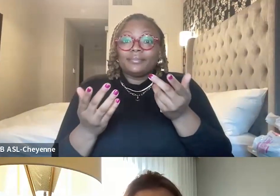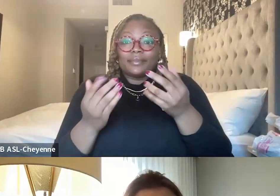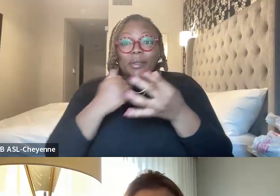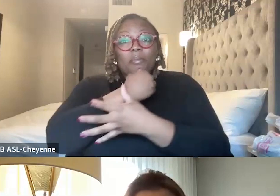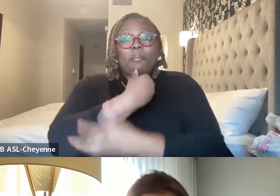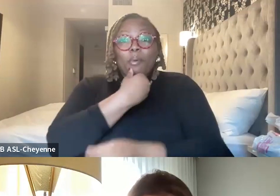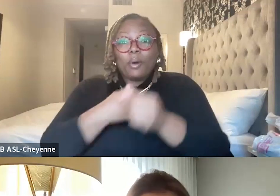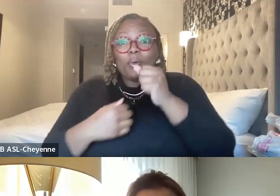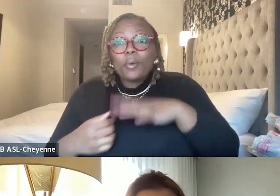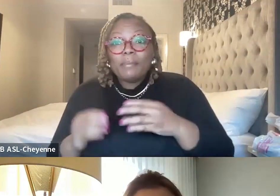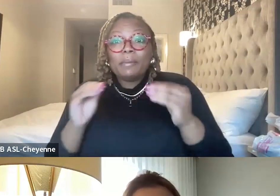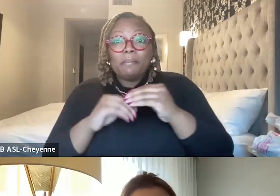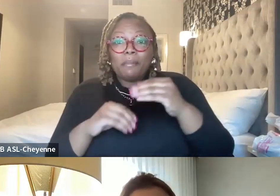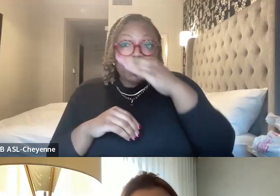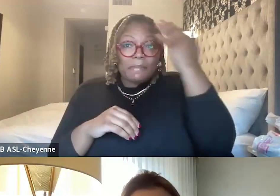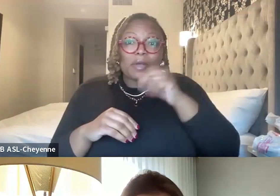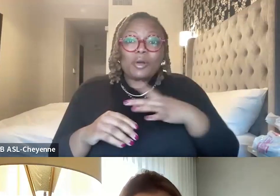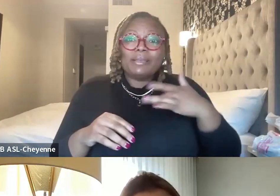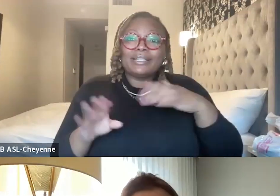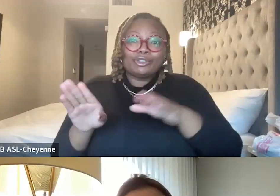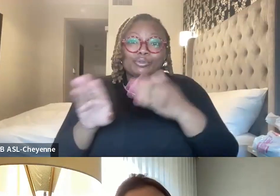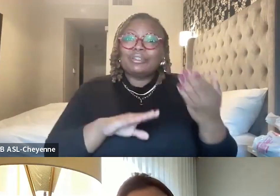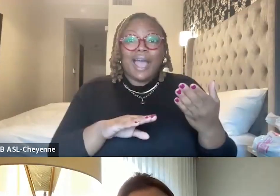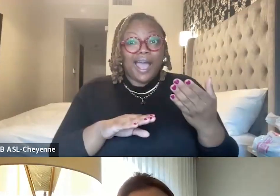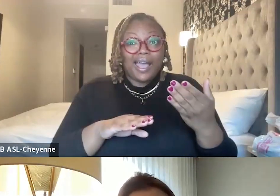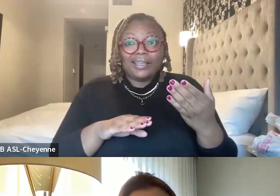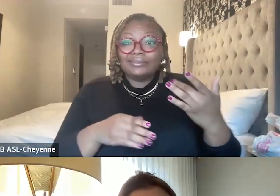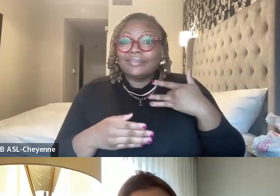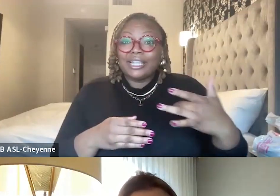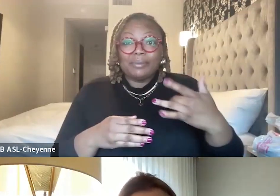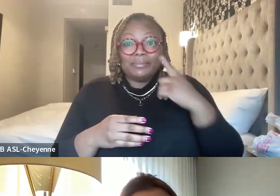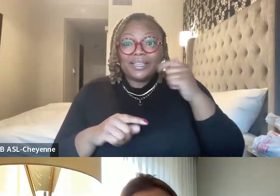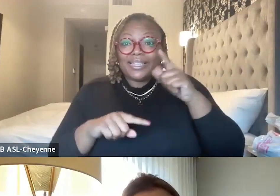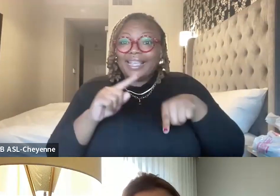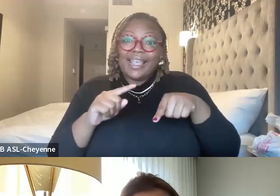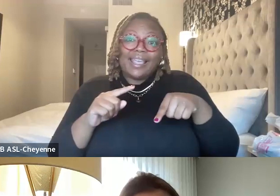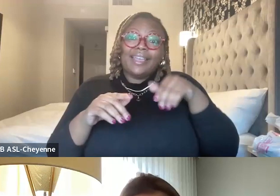it's more Black women that dies in consequence of this kind of